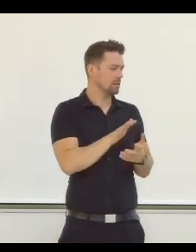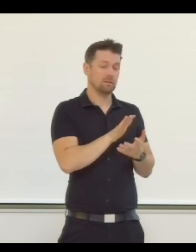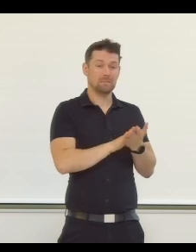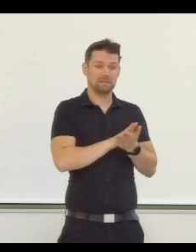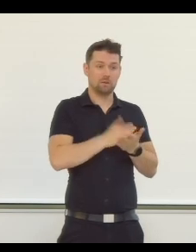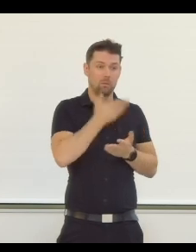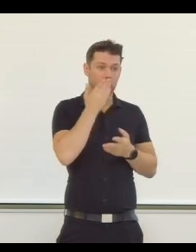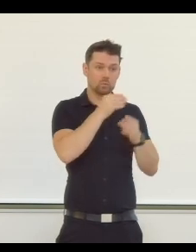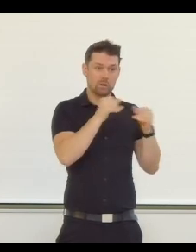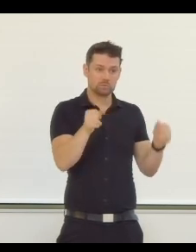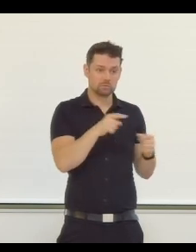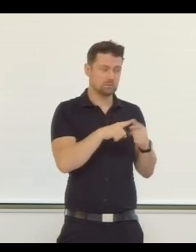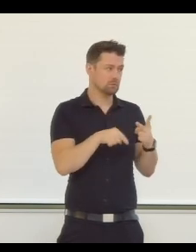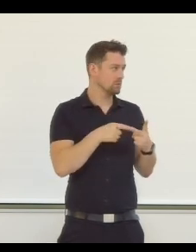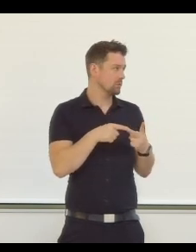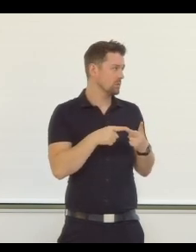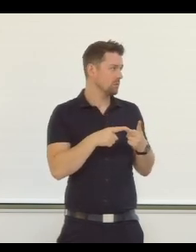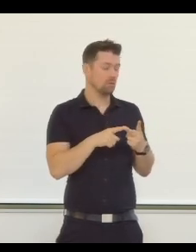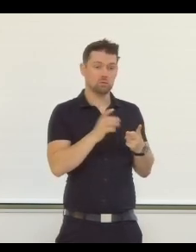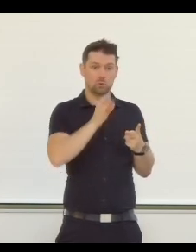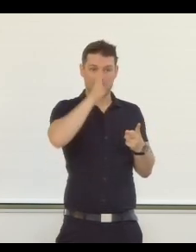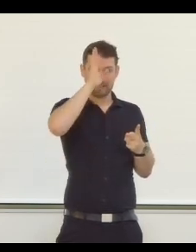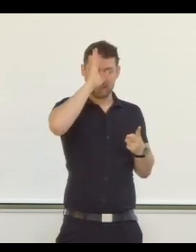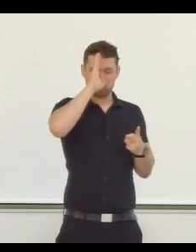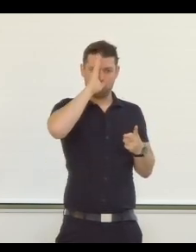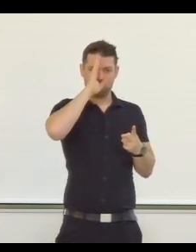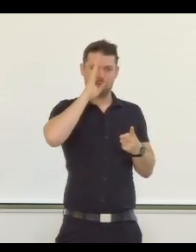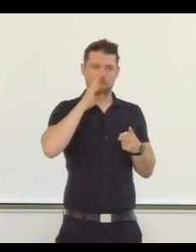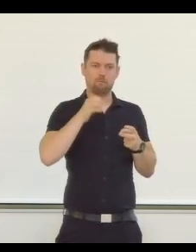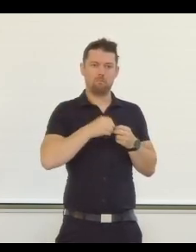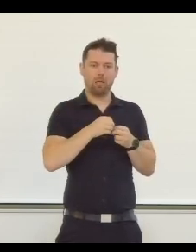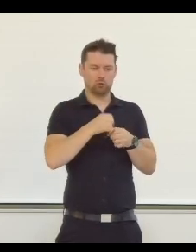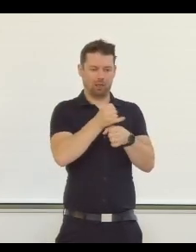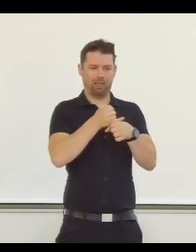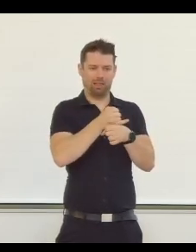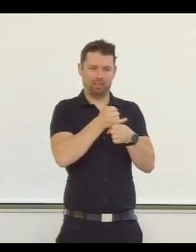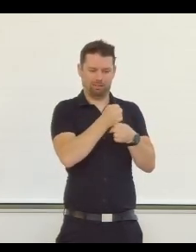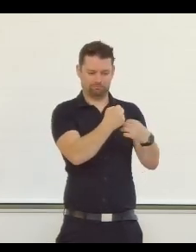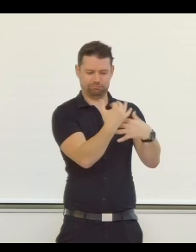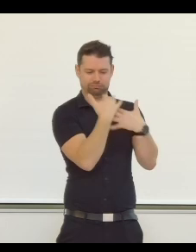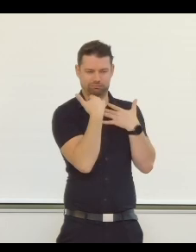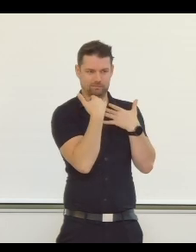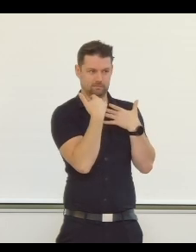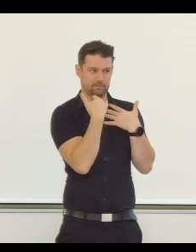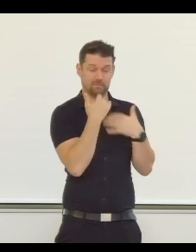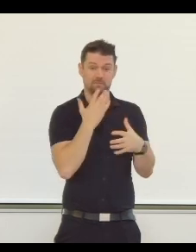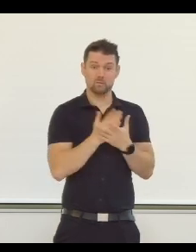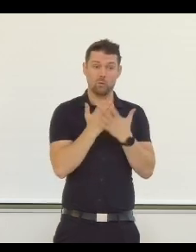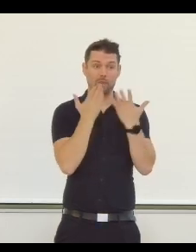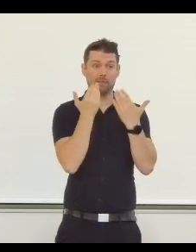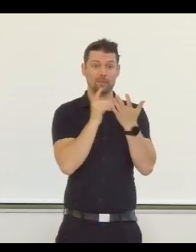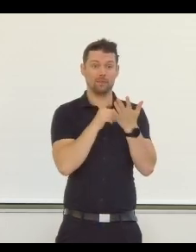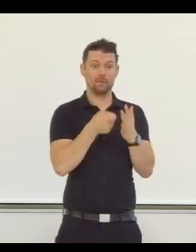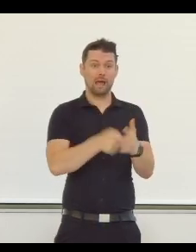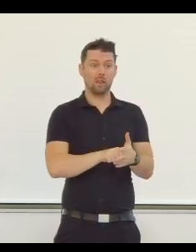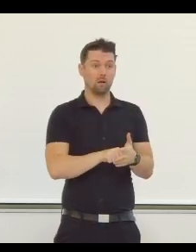dust, and there's no danger of any biological contamination. So actually, having an airlock in